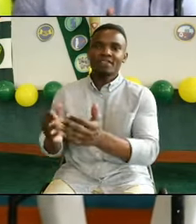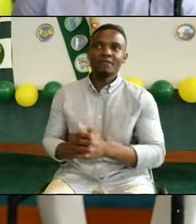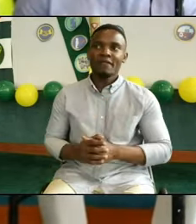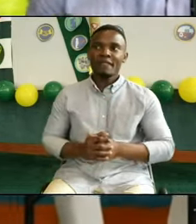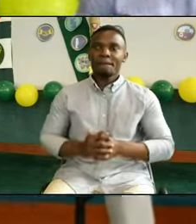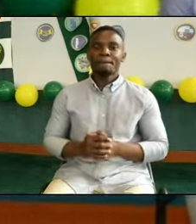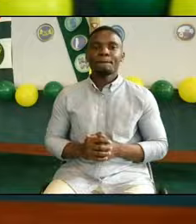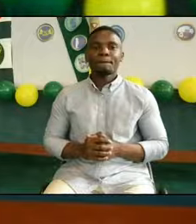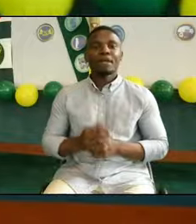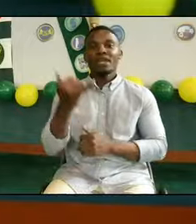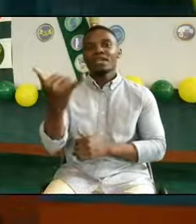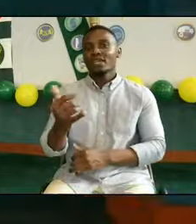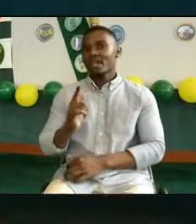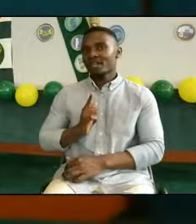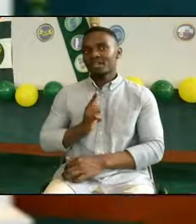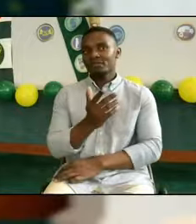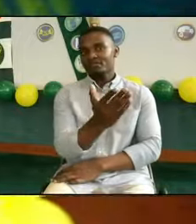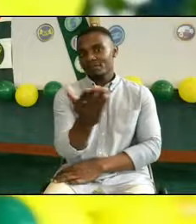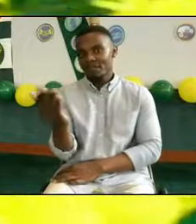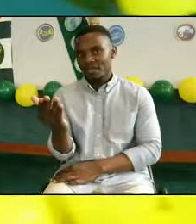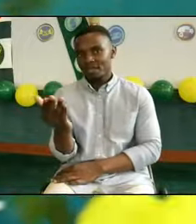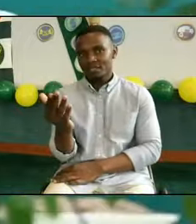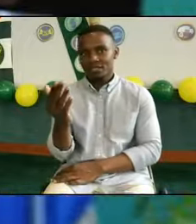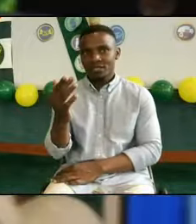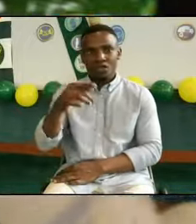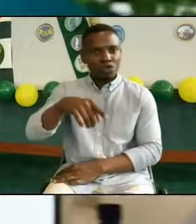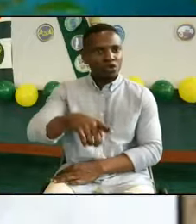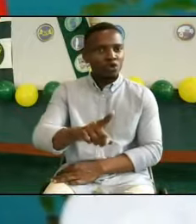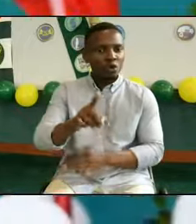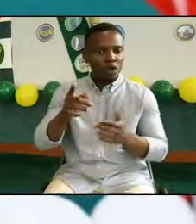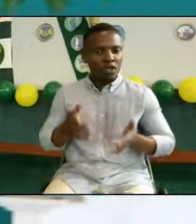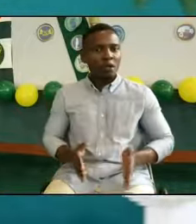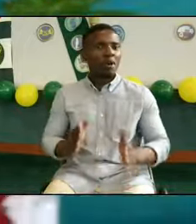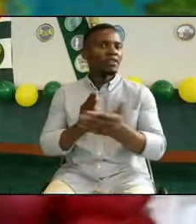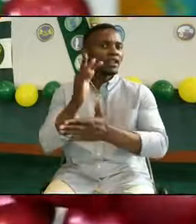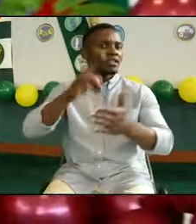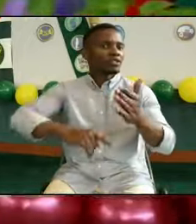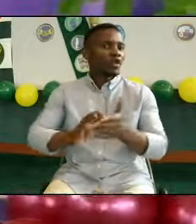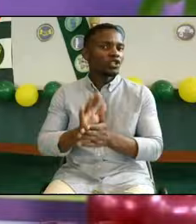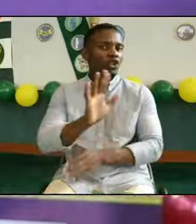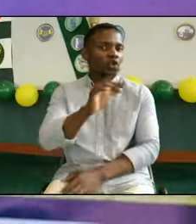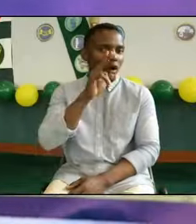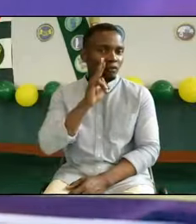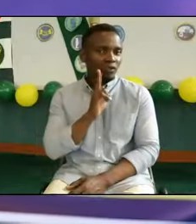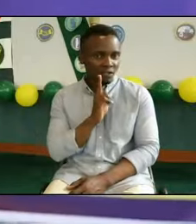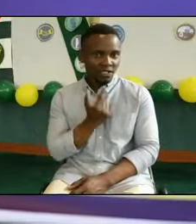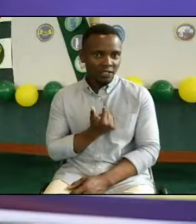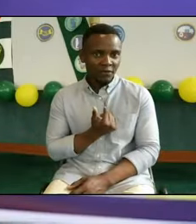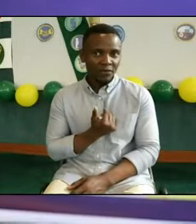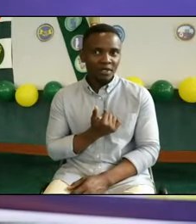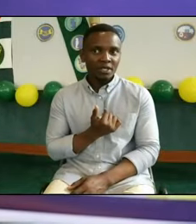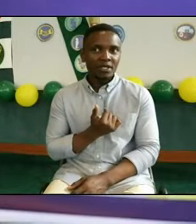Young ladies who are listening to me here, some of you, your birthright is your purity. Your birthright is your purity, which you have to keep